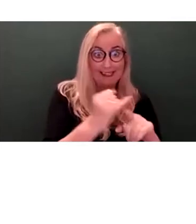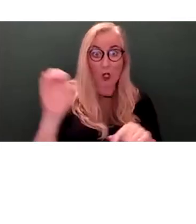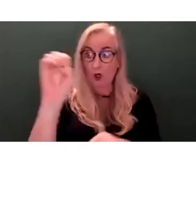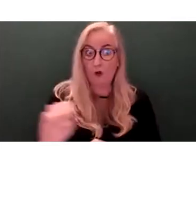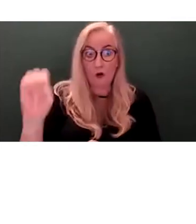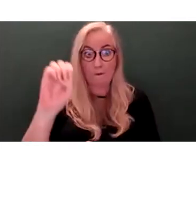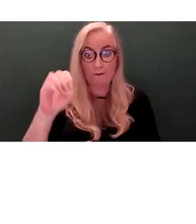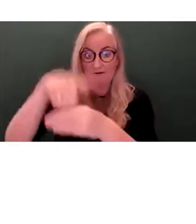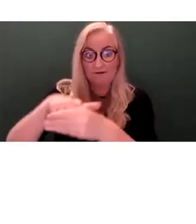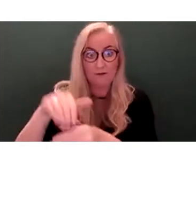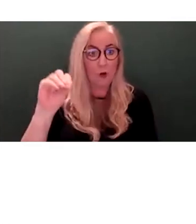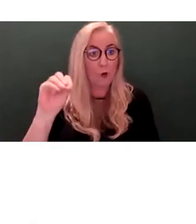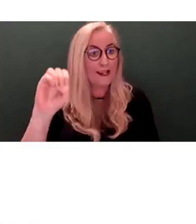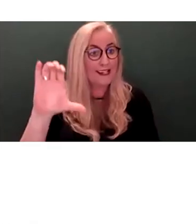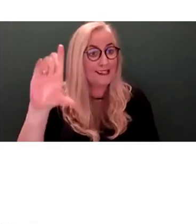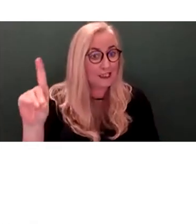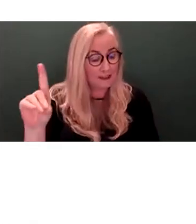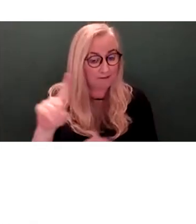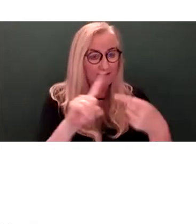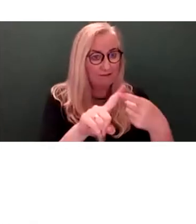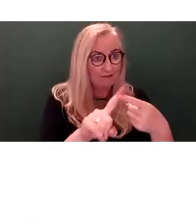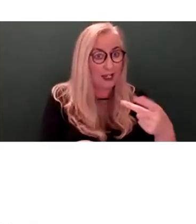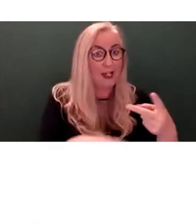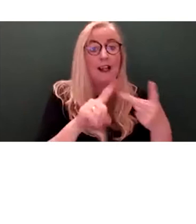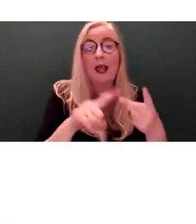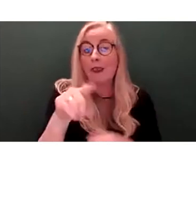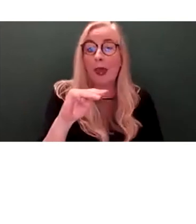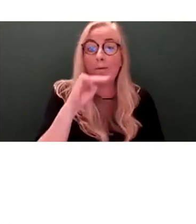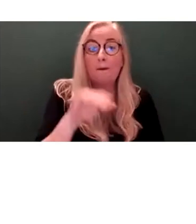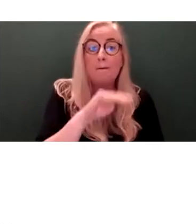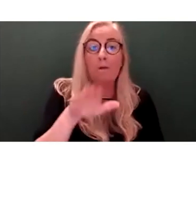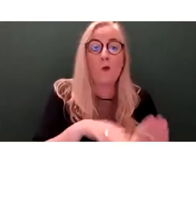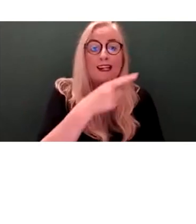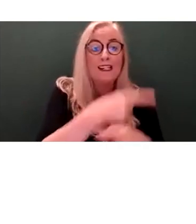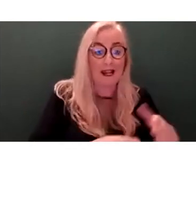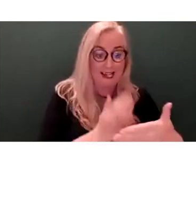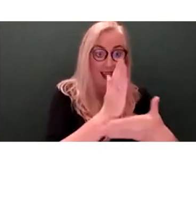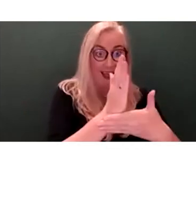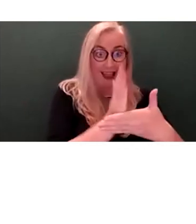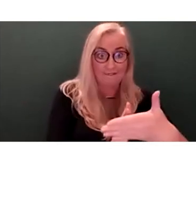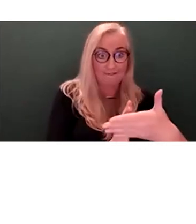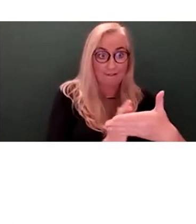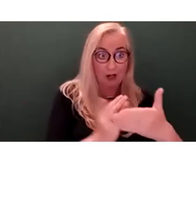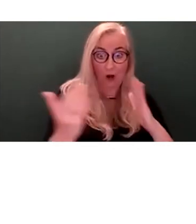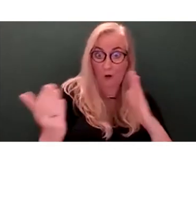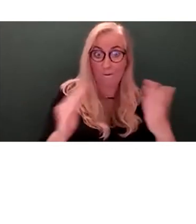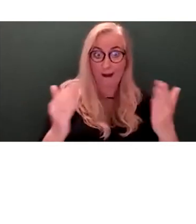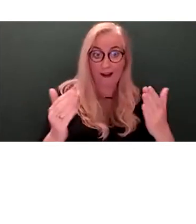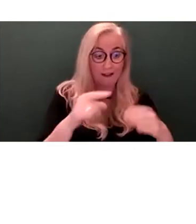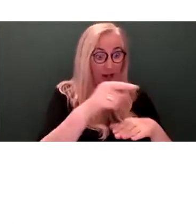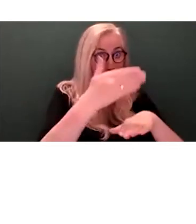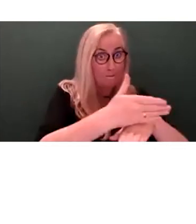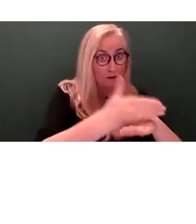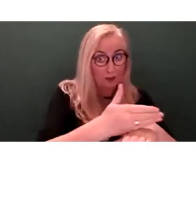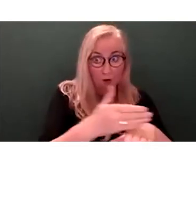OECD. And it also means that persons with disabilities are half as likely to be in employment compared to